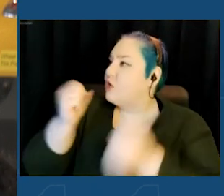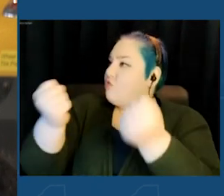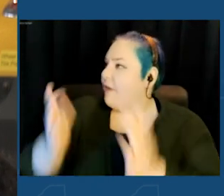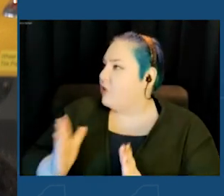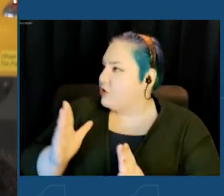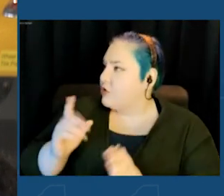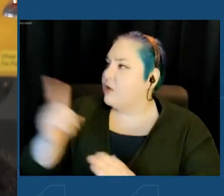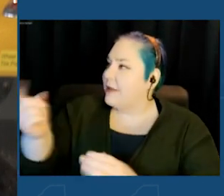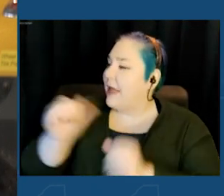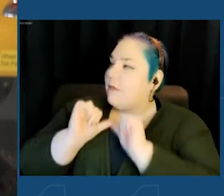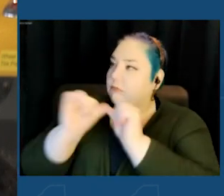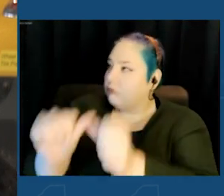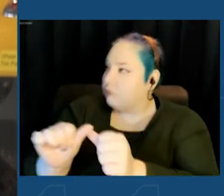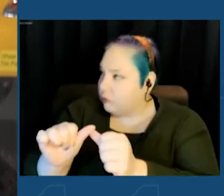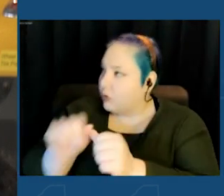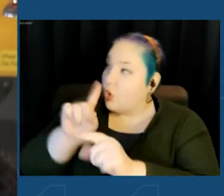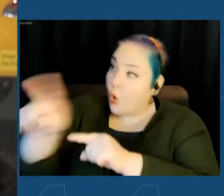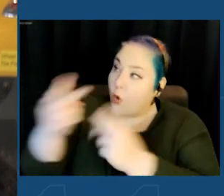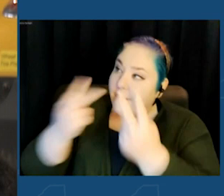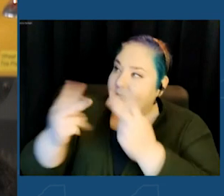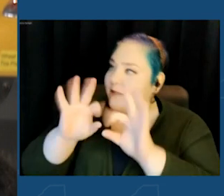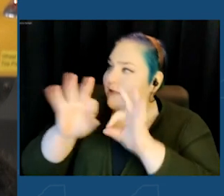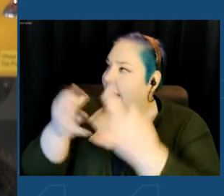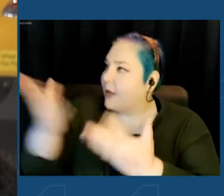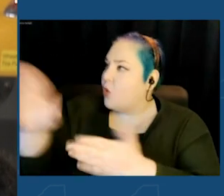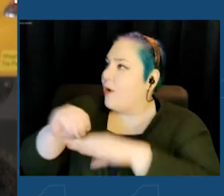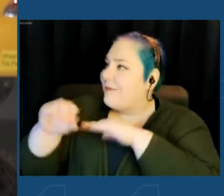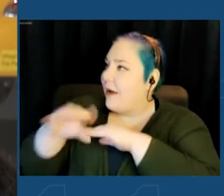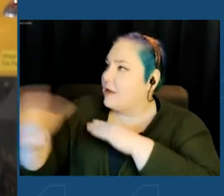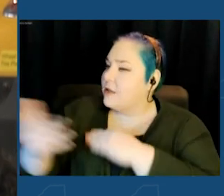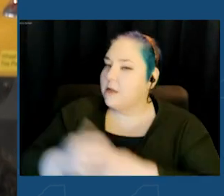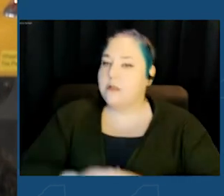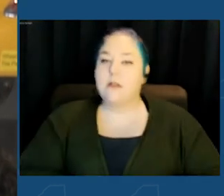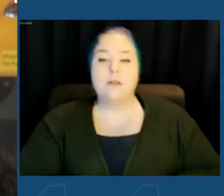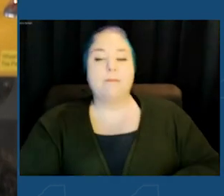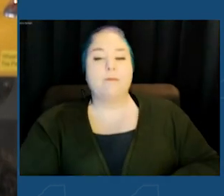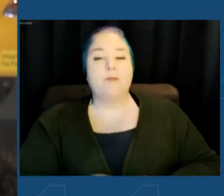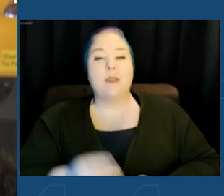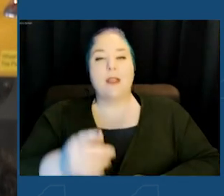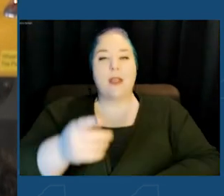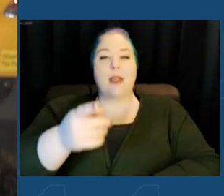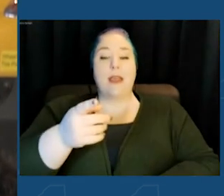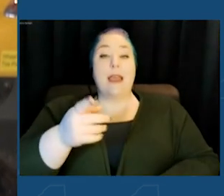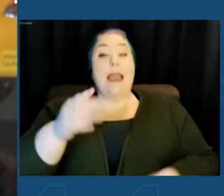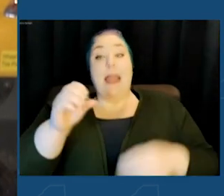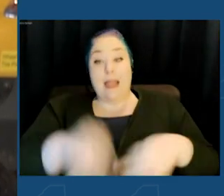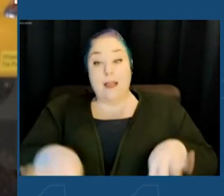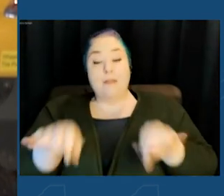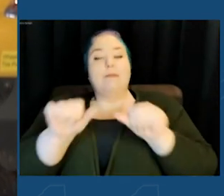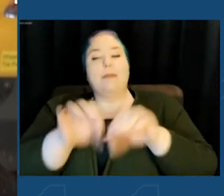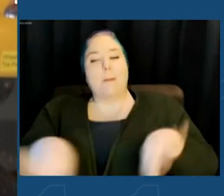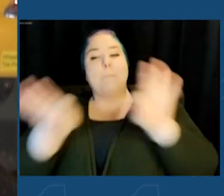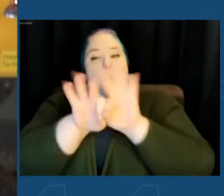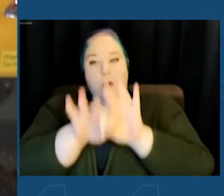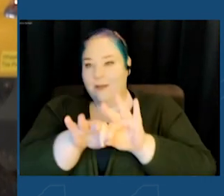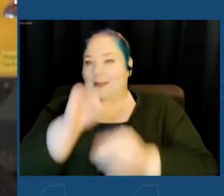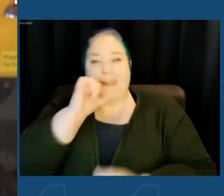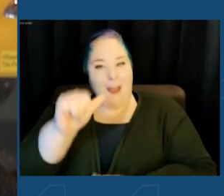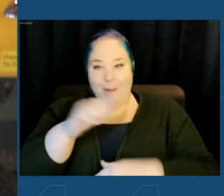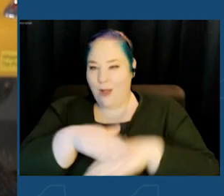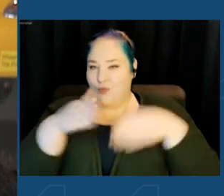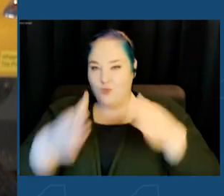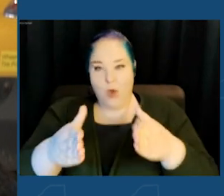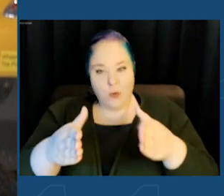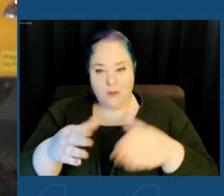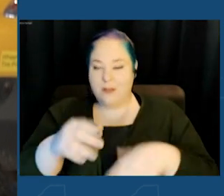newly looking to visit family or something right now so it's one it is it continues to be important to stay off the roads in New York City within the next two